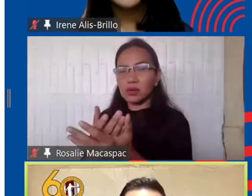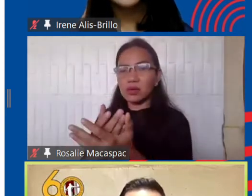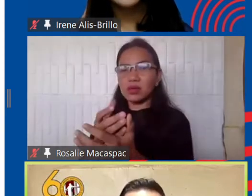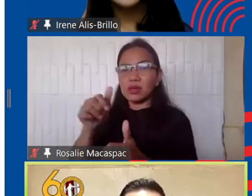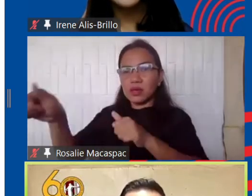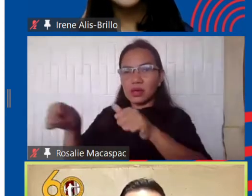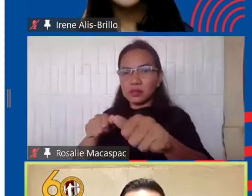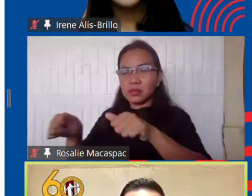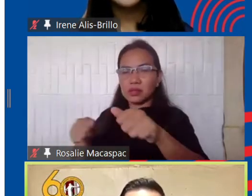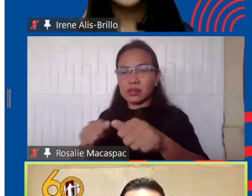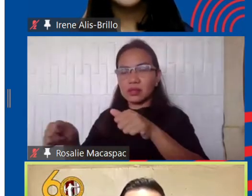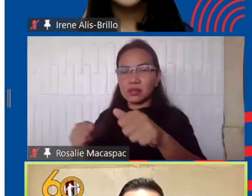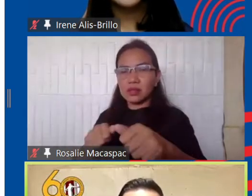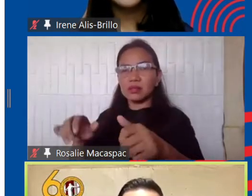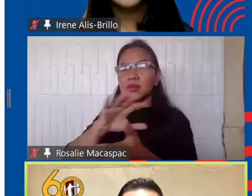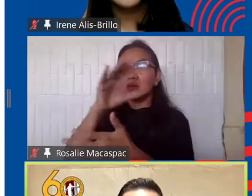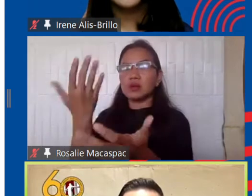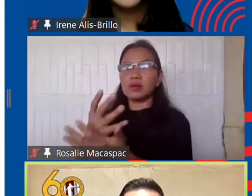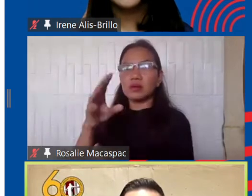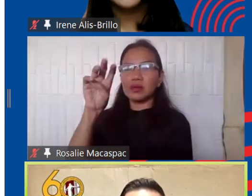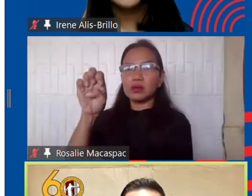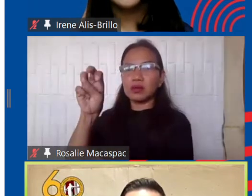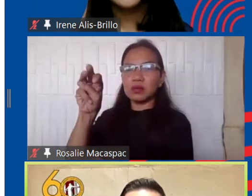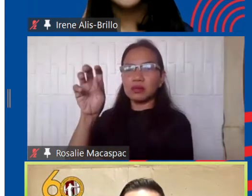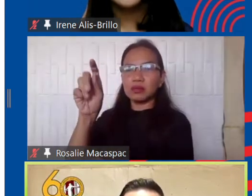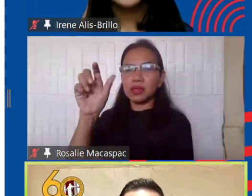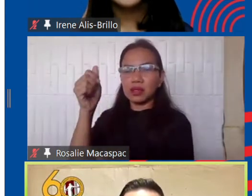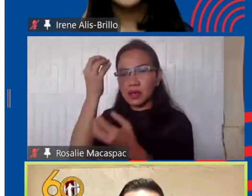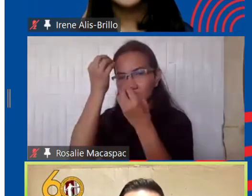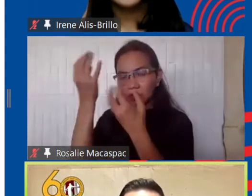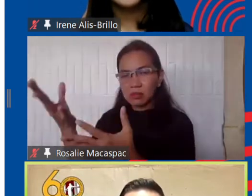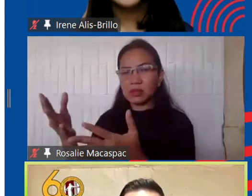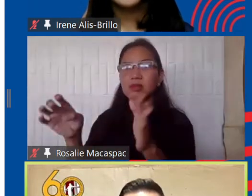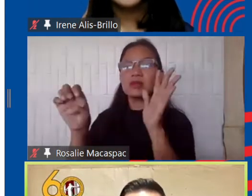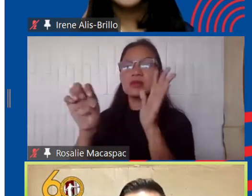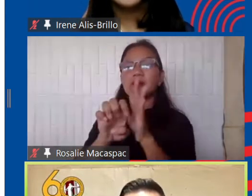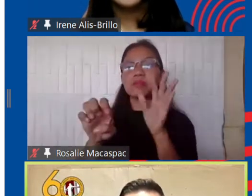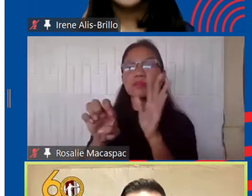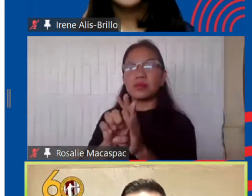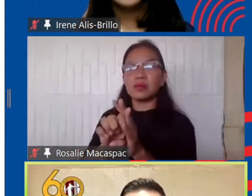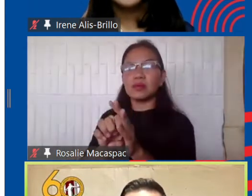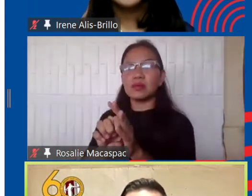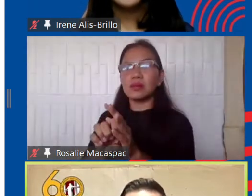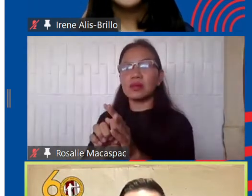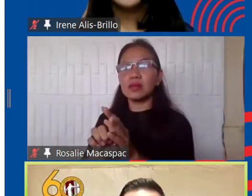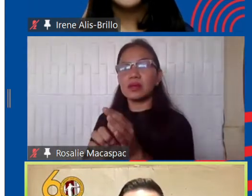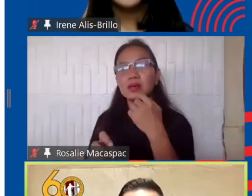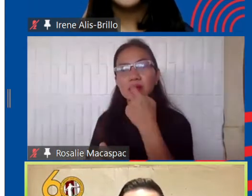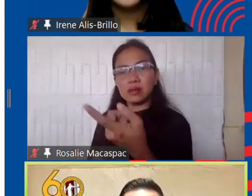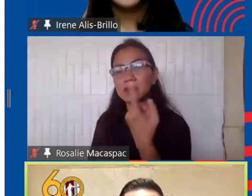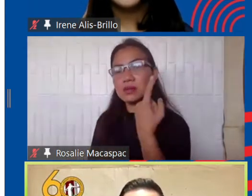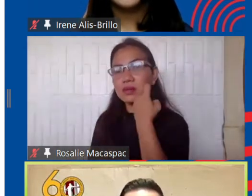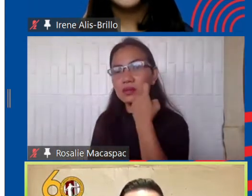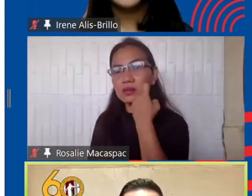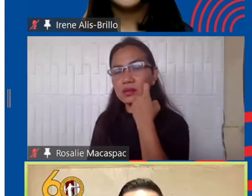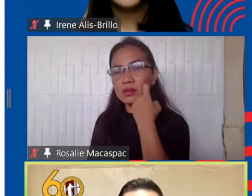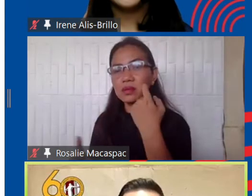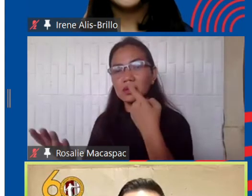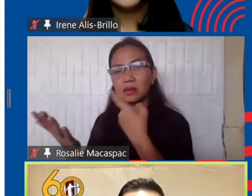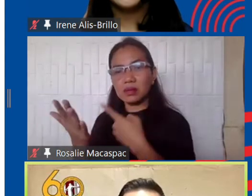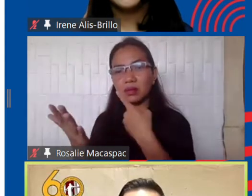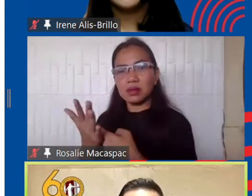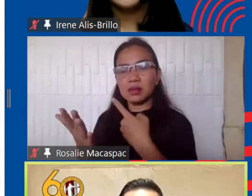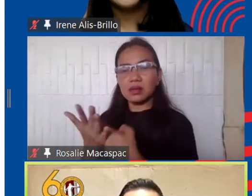all the meta information, like for example, uh, as I've already discussed earlier, arranging